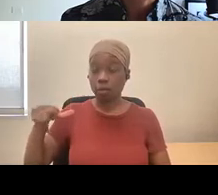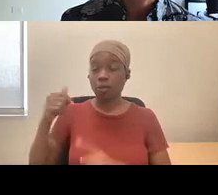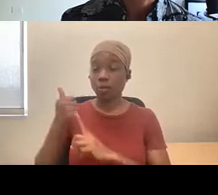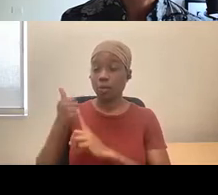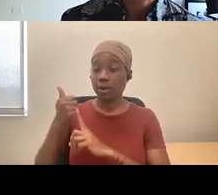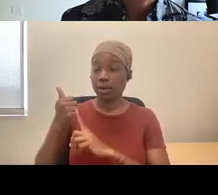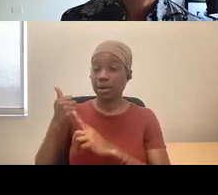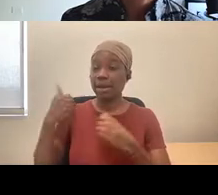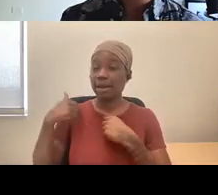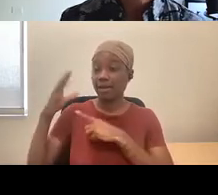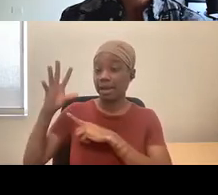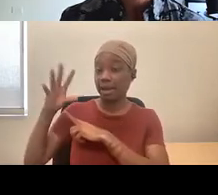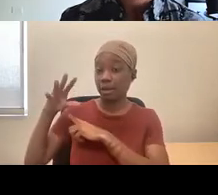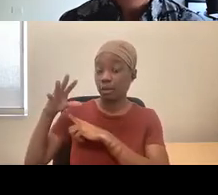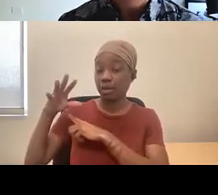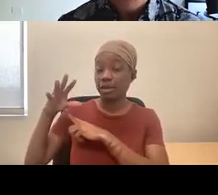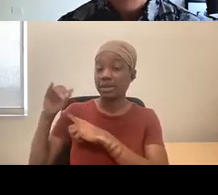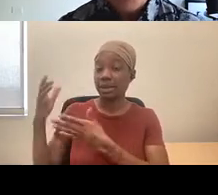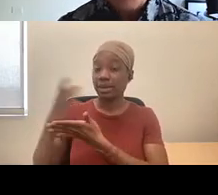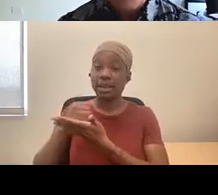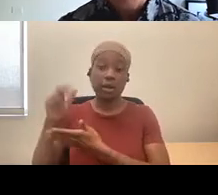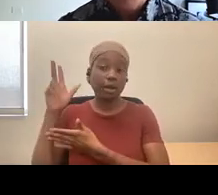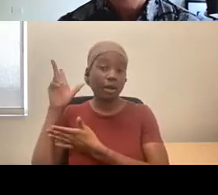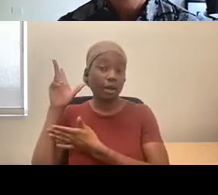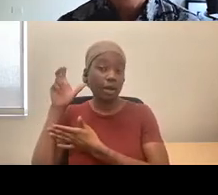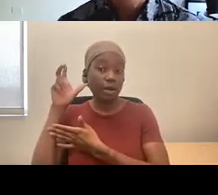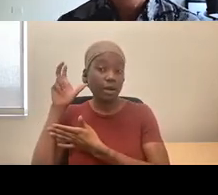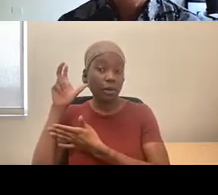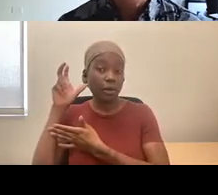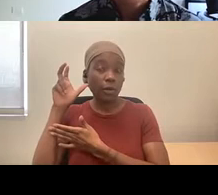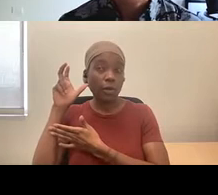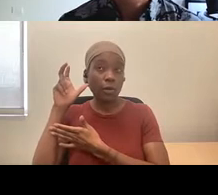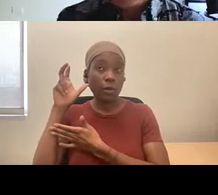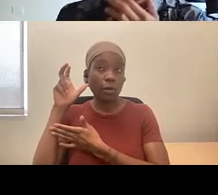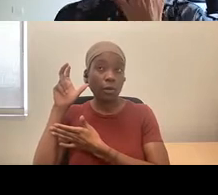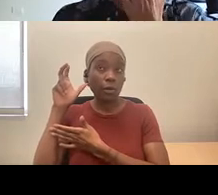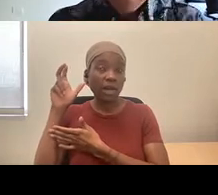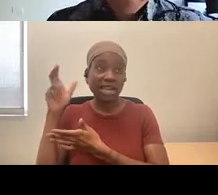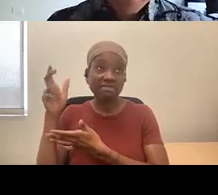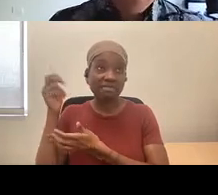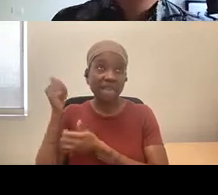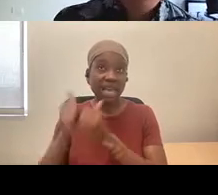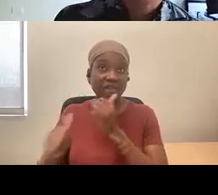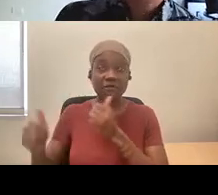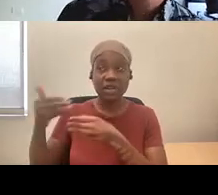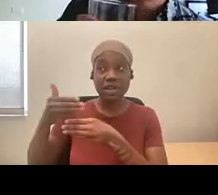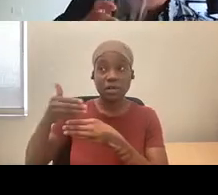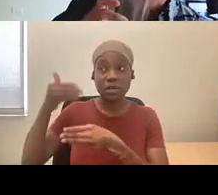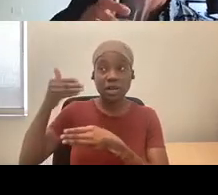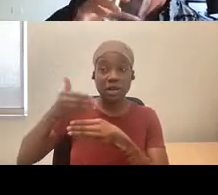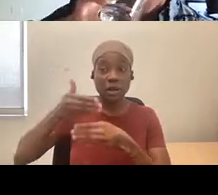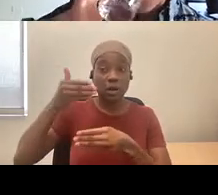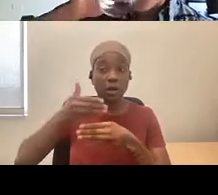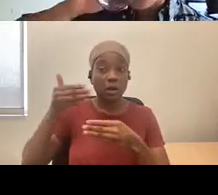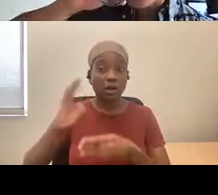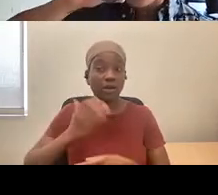having cameras that collect audio basically at every window of our